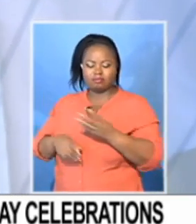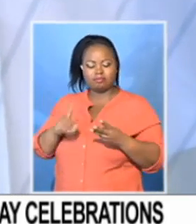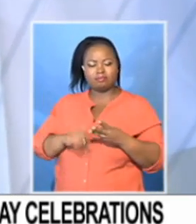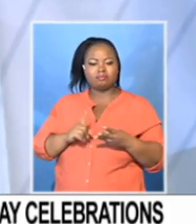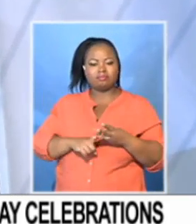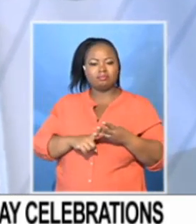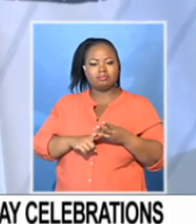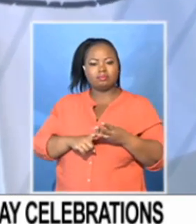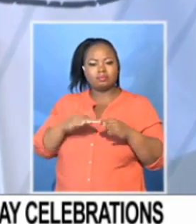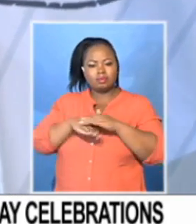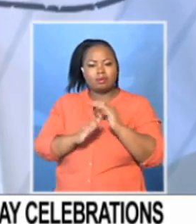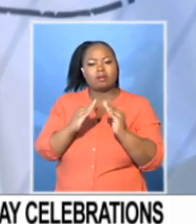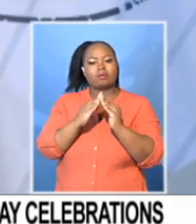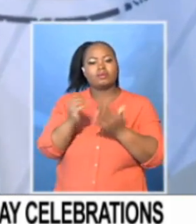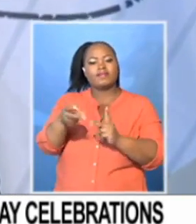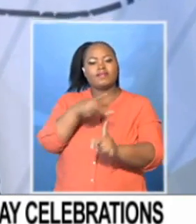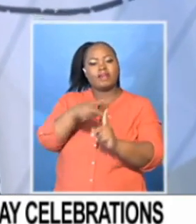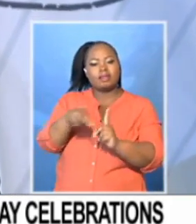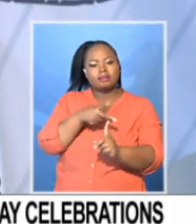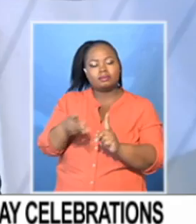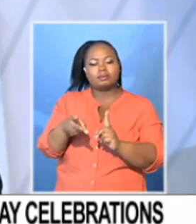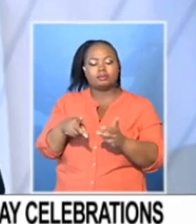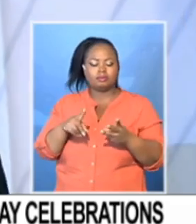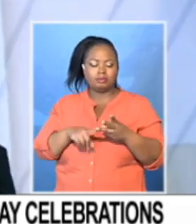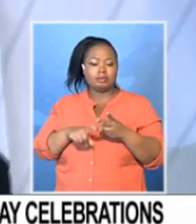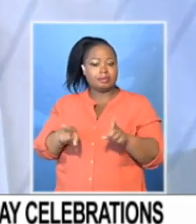domestic violence, and the criminal